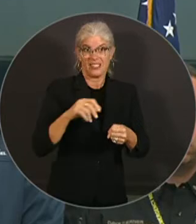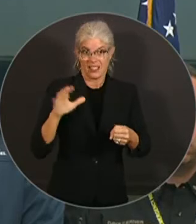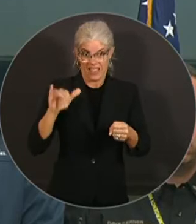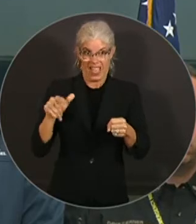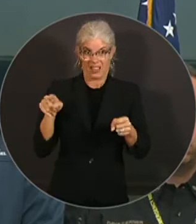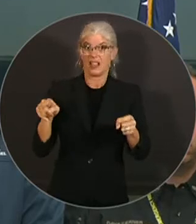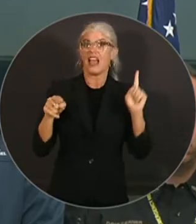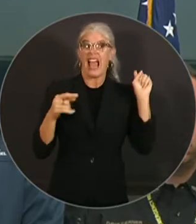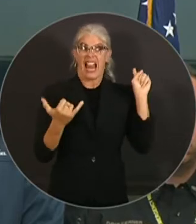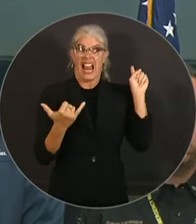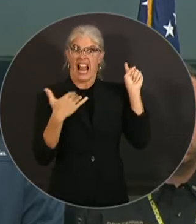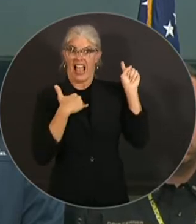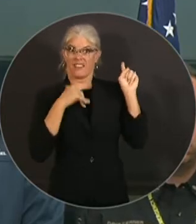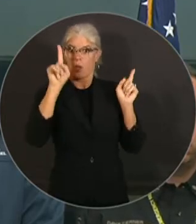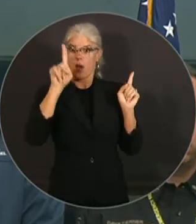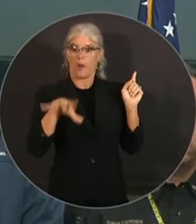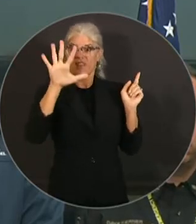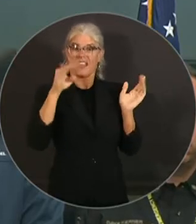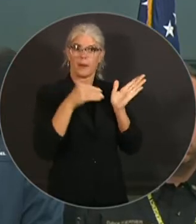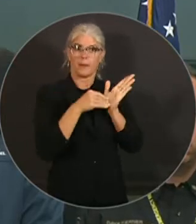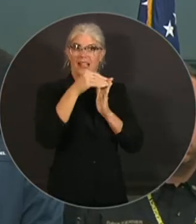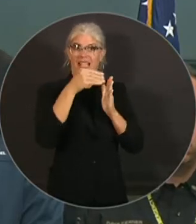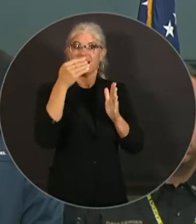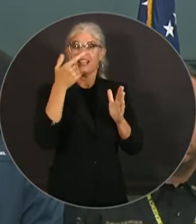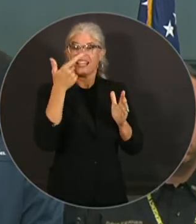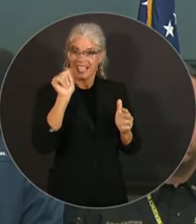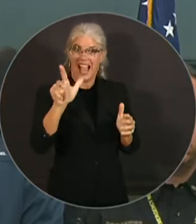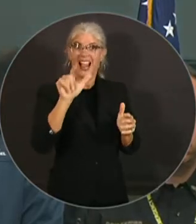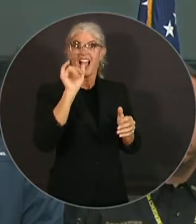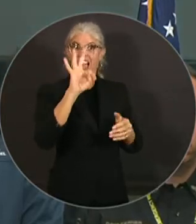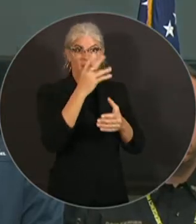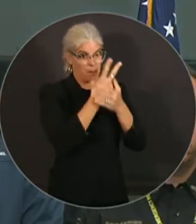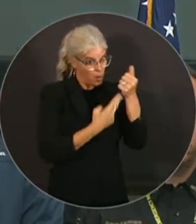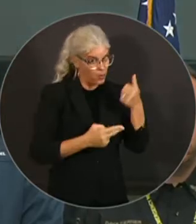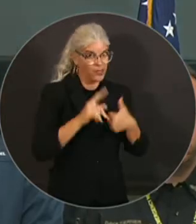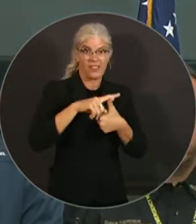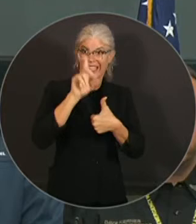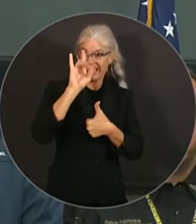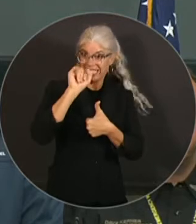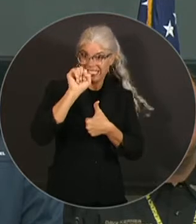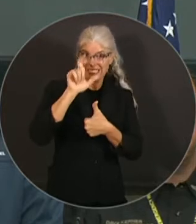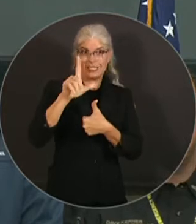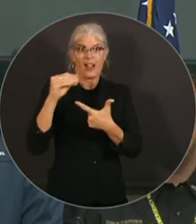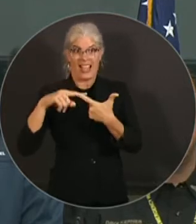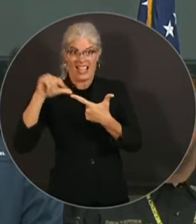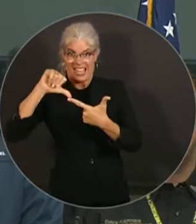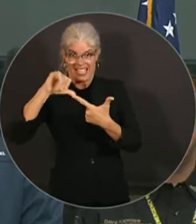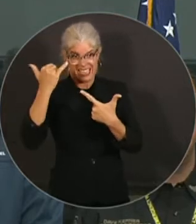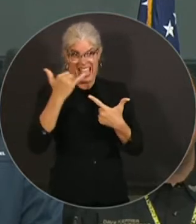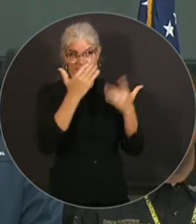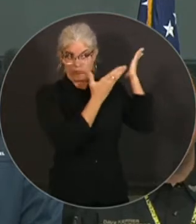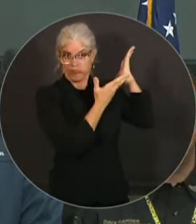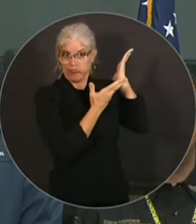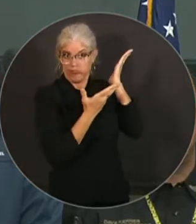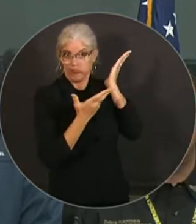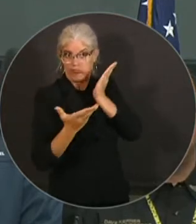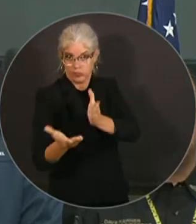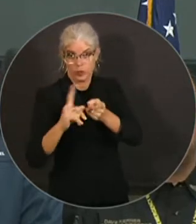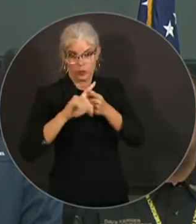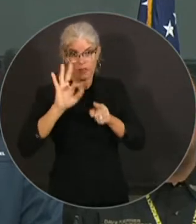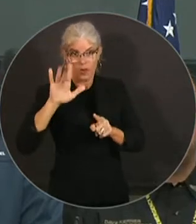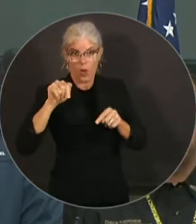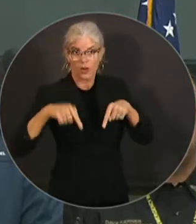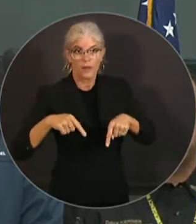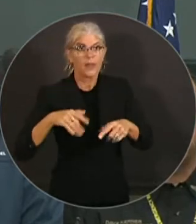million gallons of both diesel and gasoline that are en route to the state. Now, there is currently no